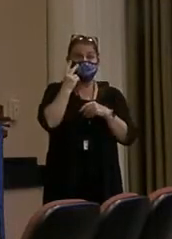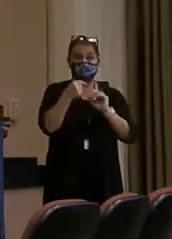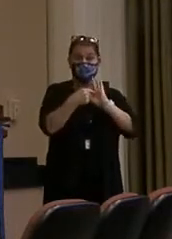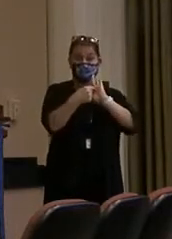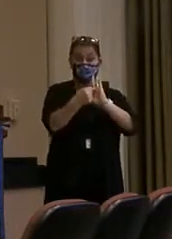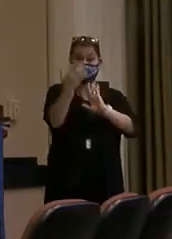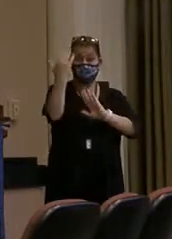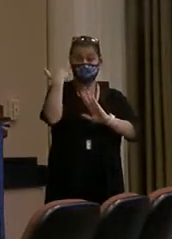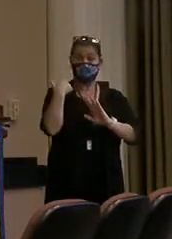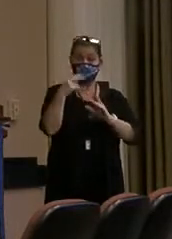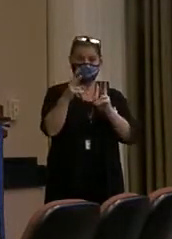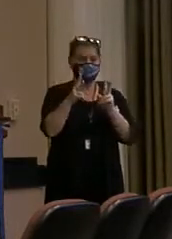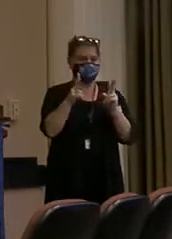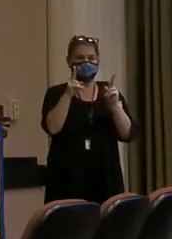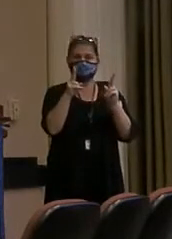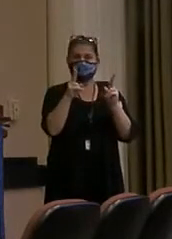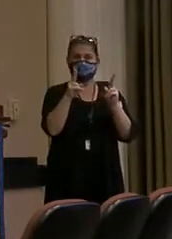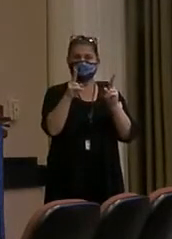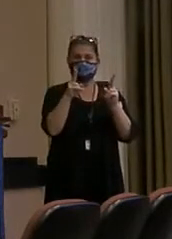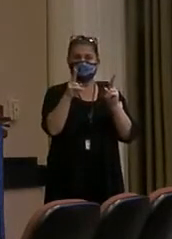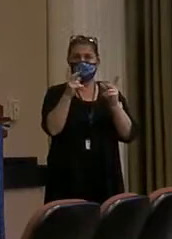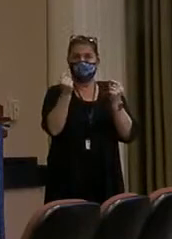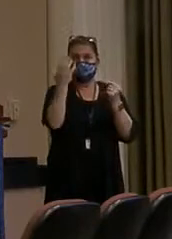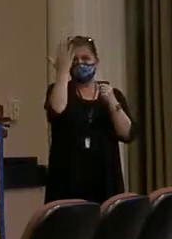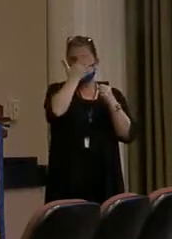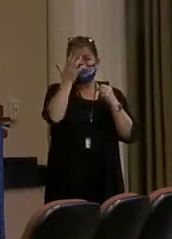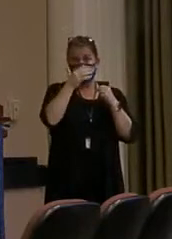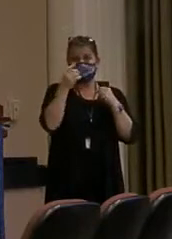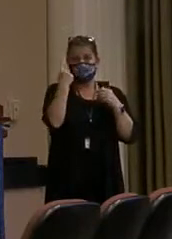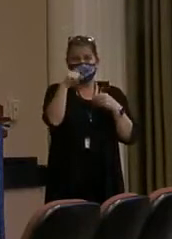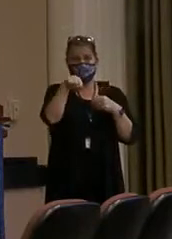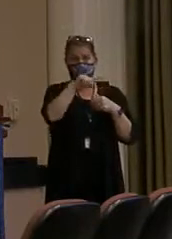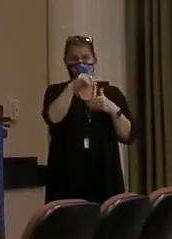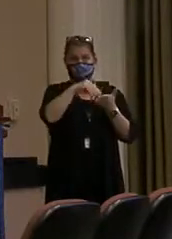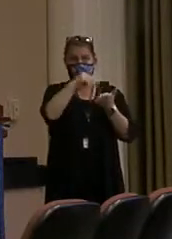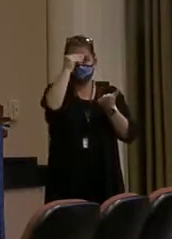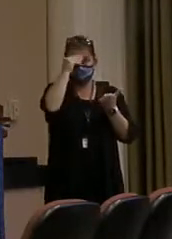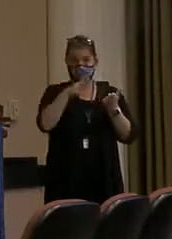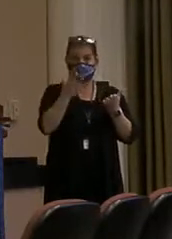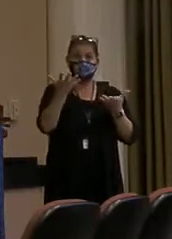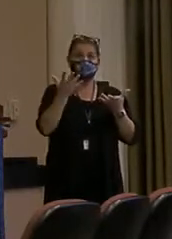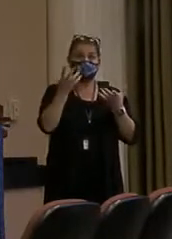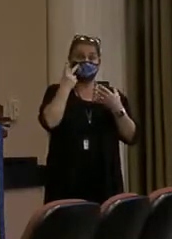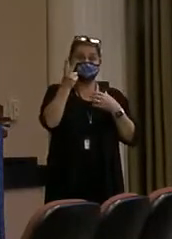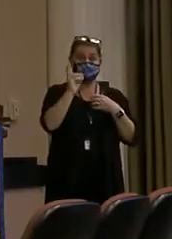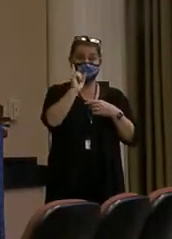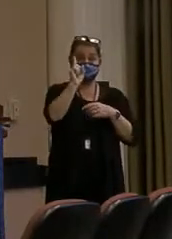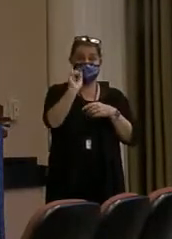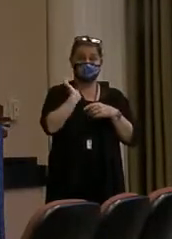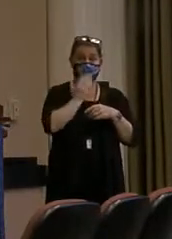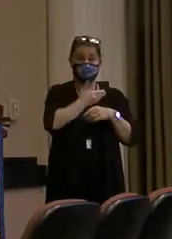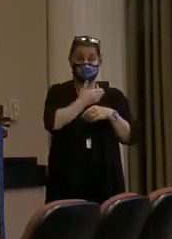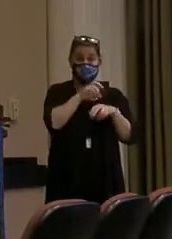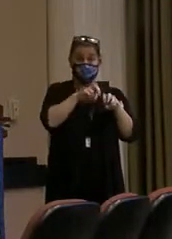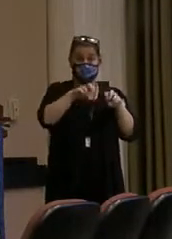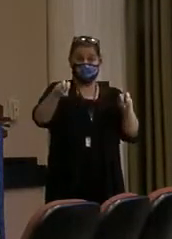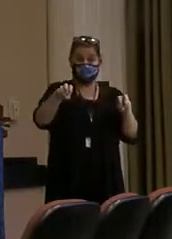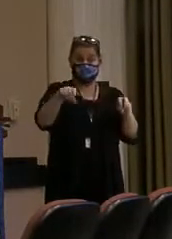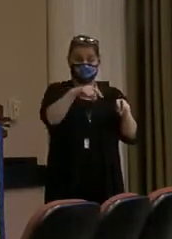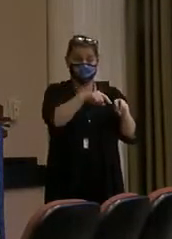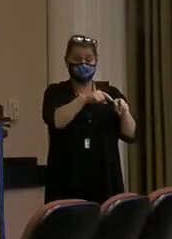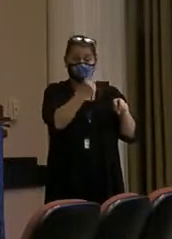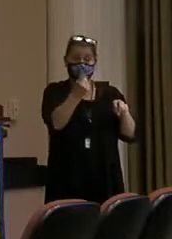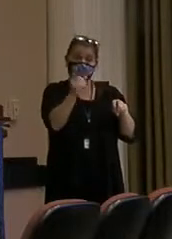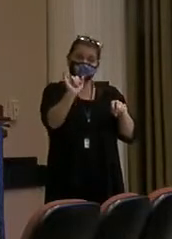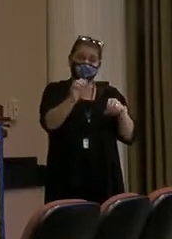before a clip of what it was like for the students. I'd like you to see one of our panelists, who's also